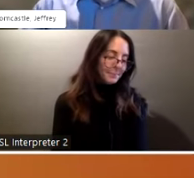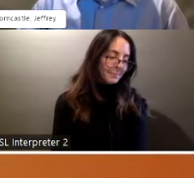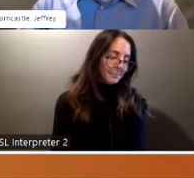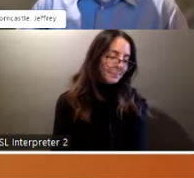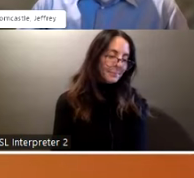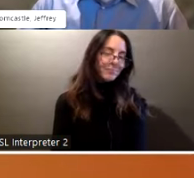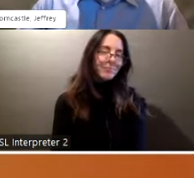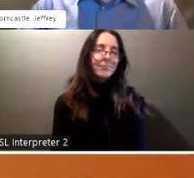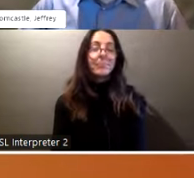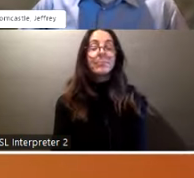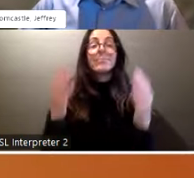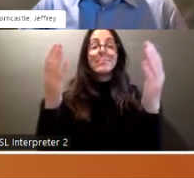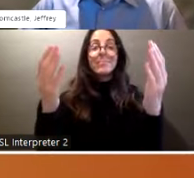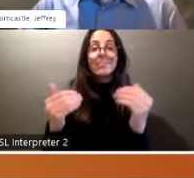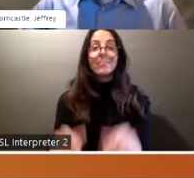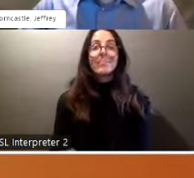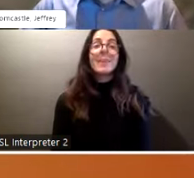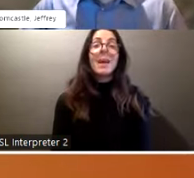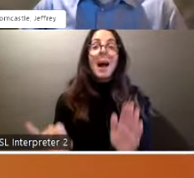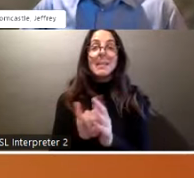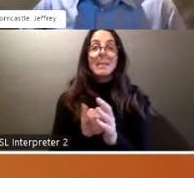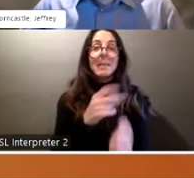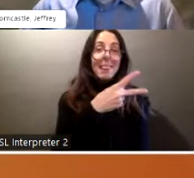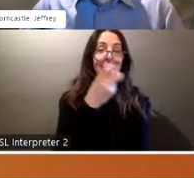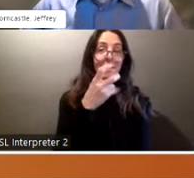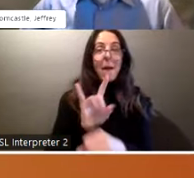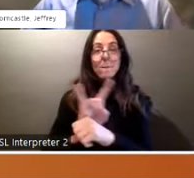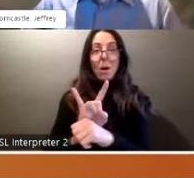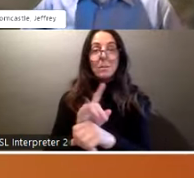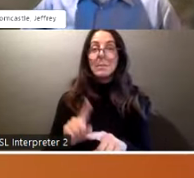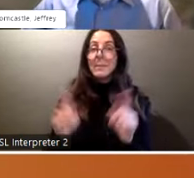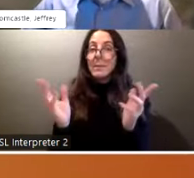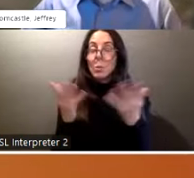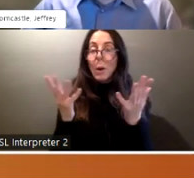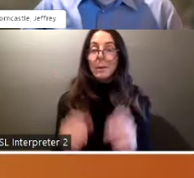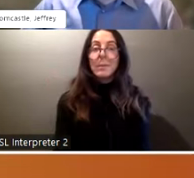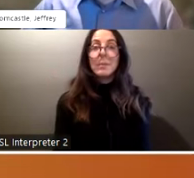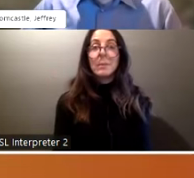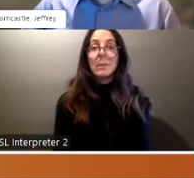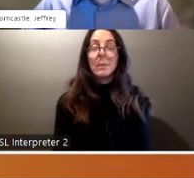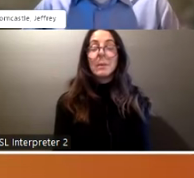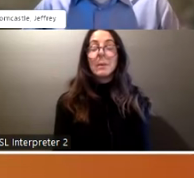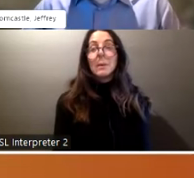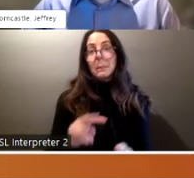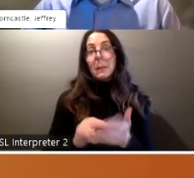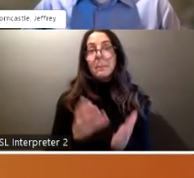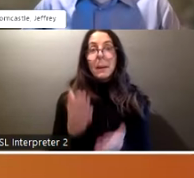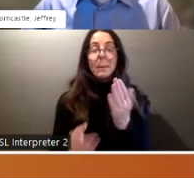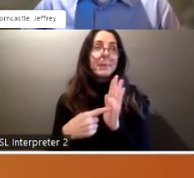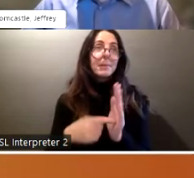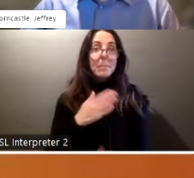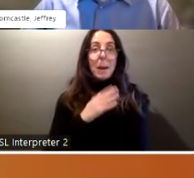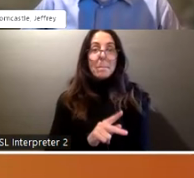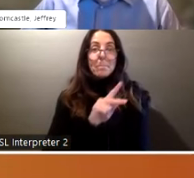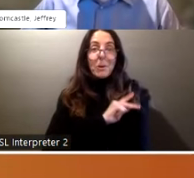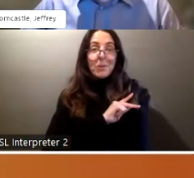So identity theft and identity fraud, the difference between the two: identity theft, either you were part of a breach where your personal information was